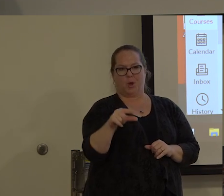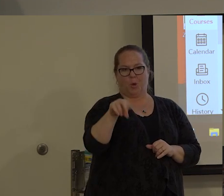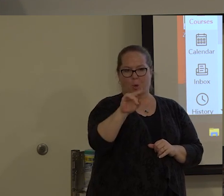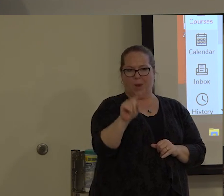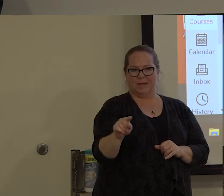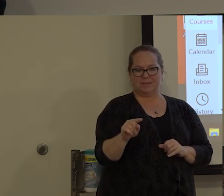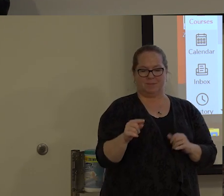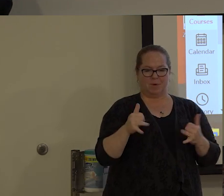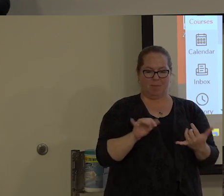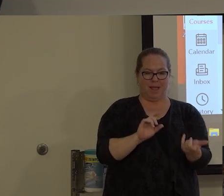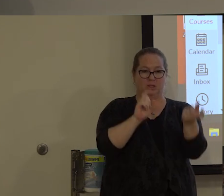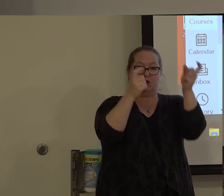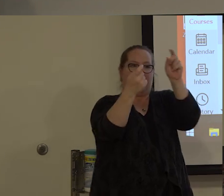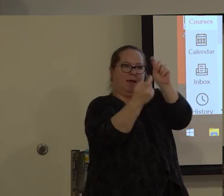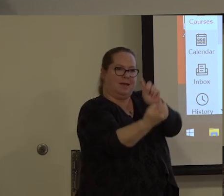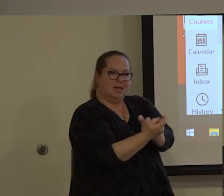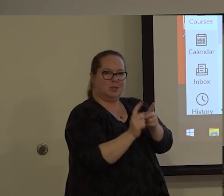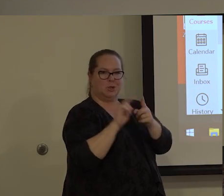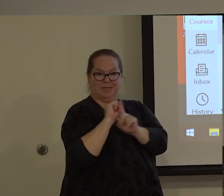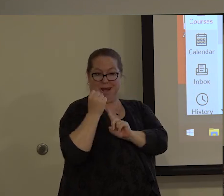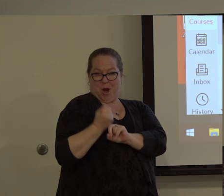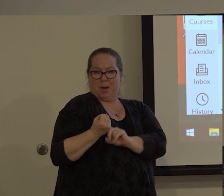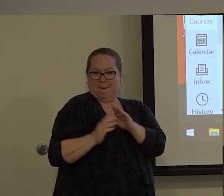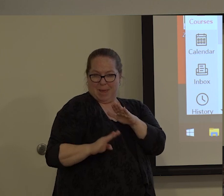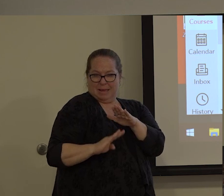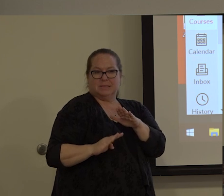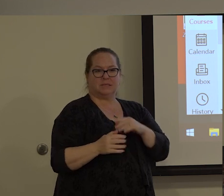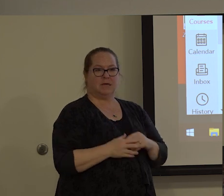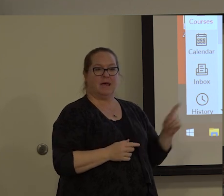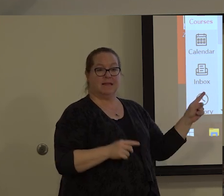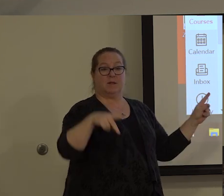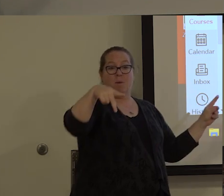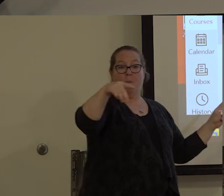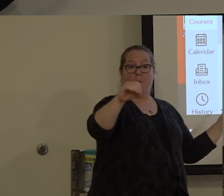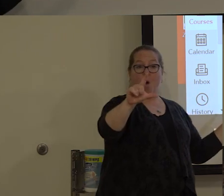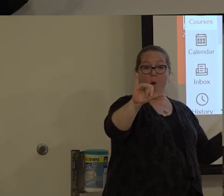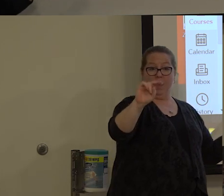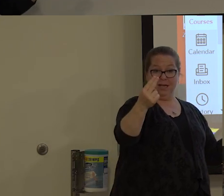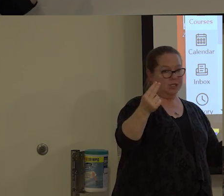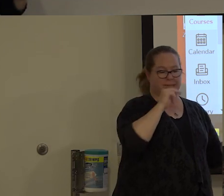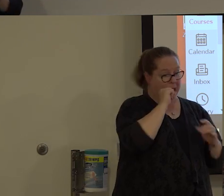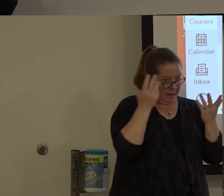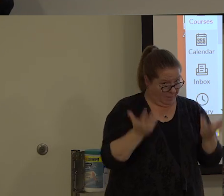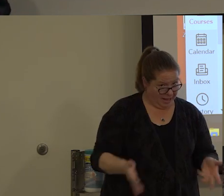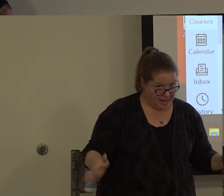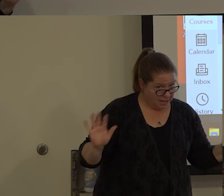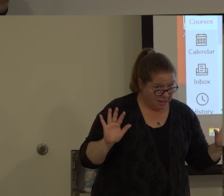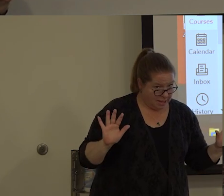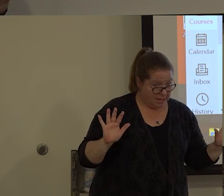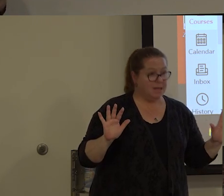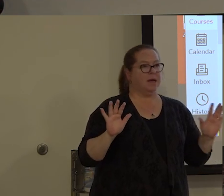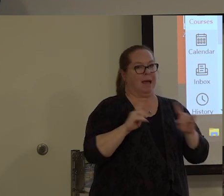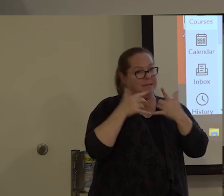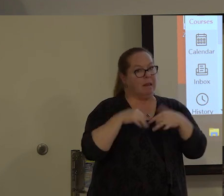around with turning them into scenarios. So in this first module, this is Polish. This is not complete by any means yet, but